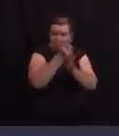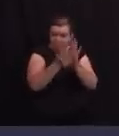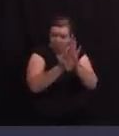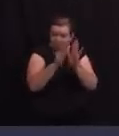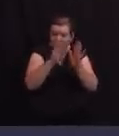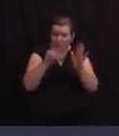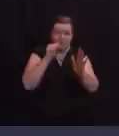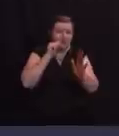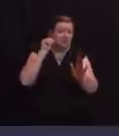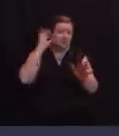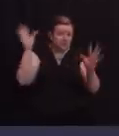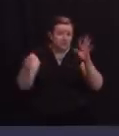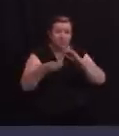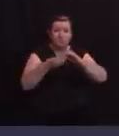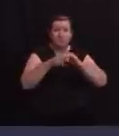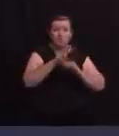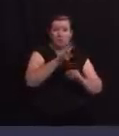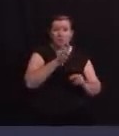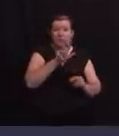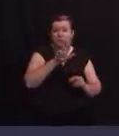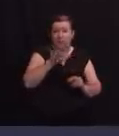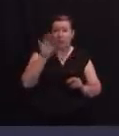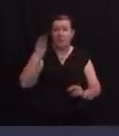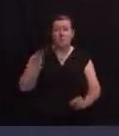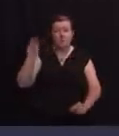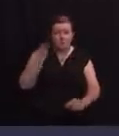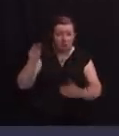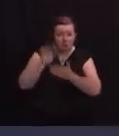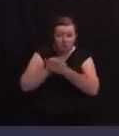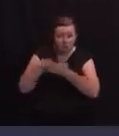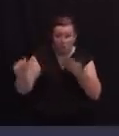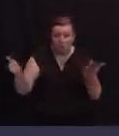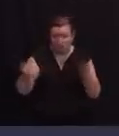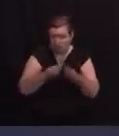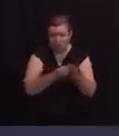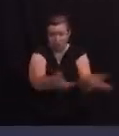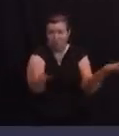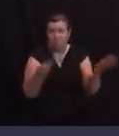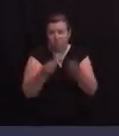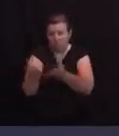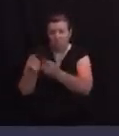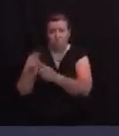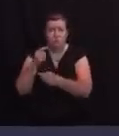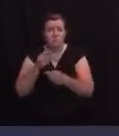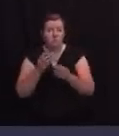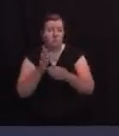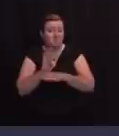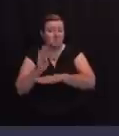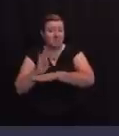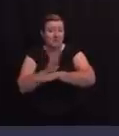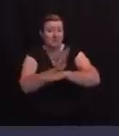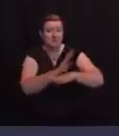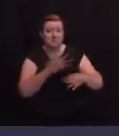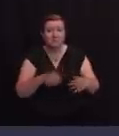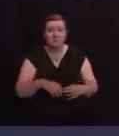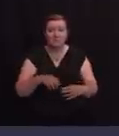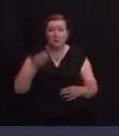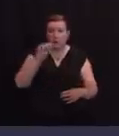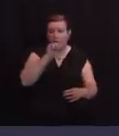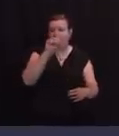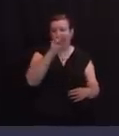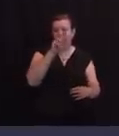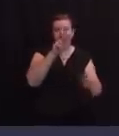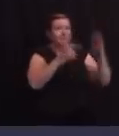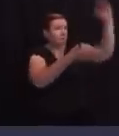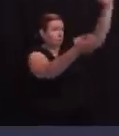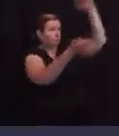going to look to the American Rescue Plan for even more money. So when you look at the broad tapestry, our small businesses